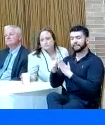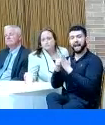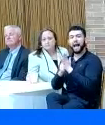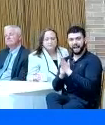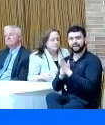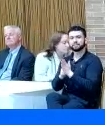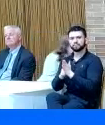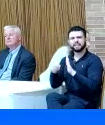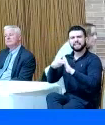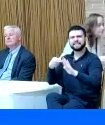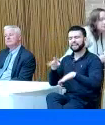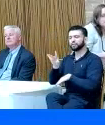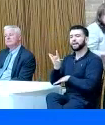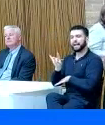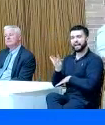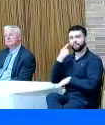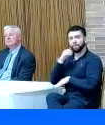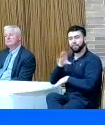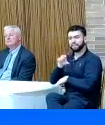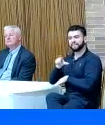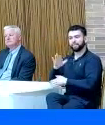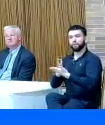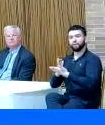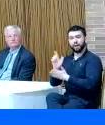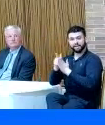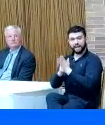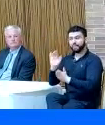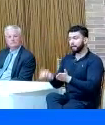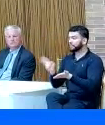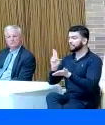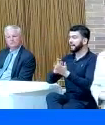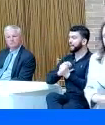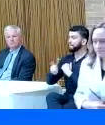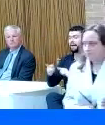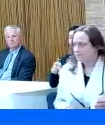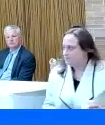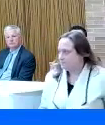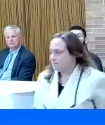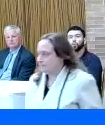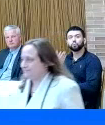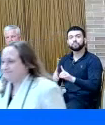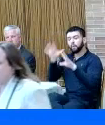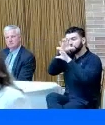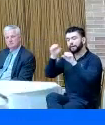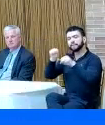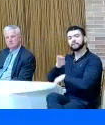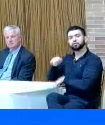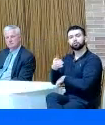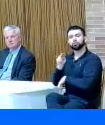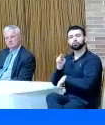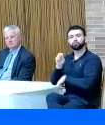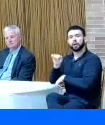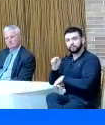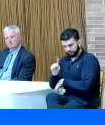also known as title 8 of the Civil Rights Act of 1968 was signed into law by President Lyndon B